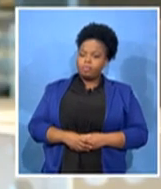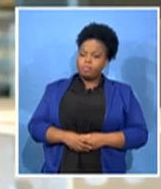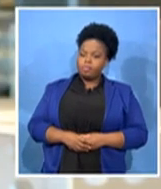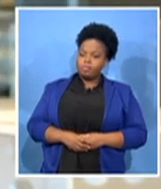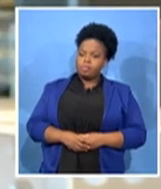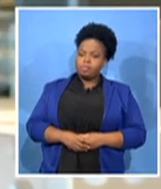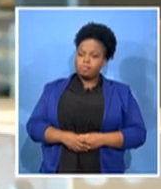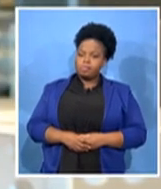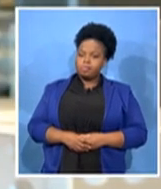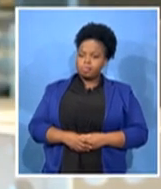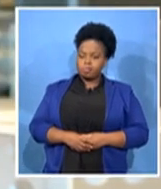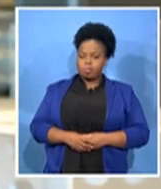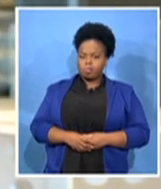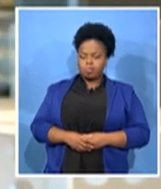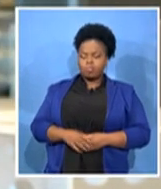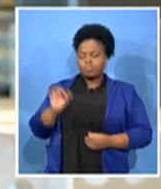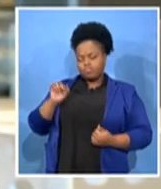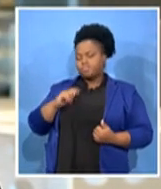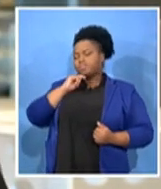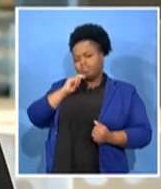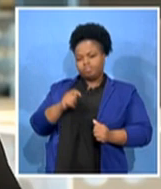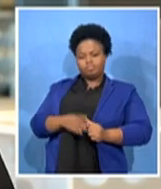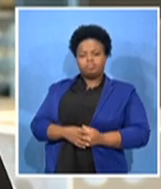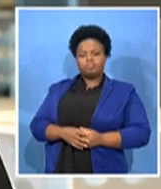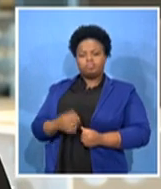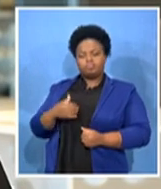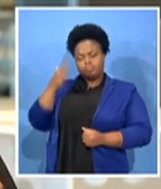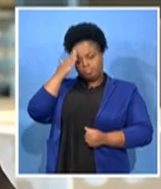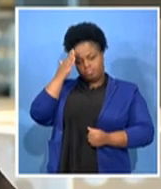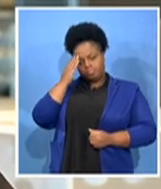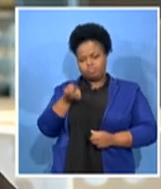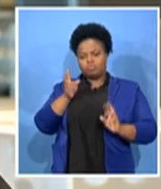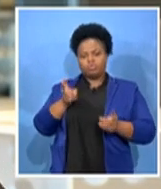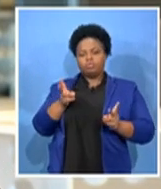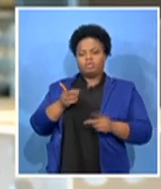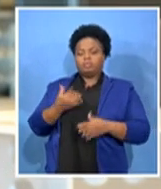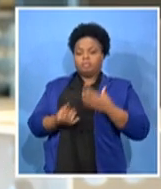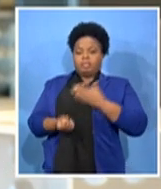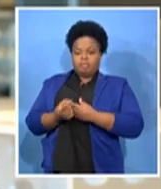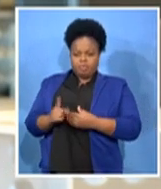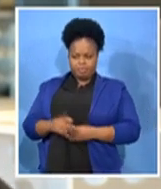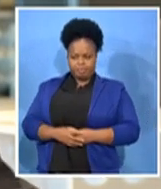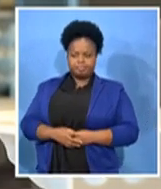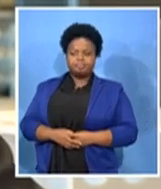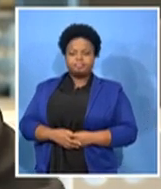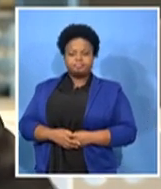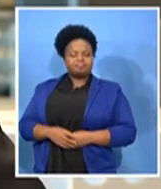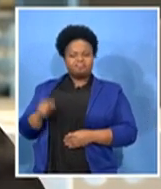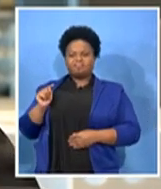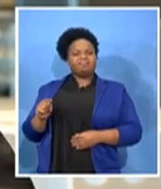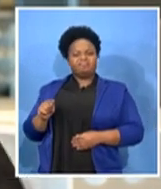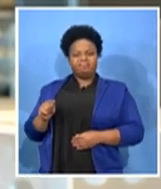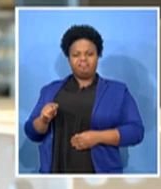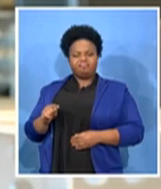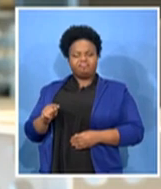Absolutely. And you know, what ordinarily would have happened, this would not necessarily have been the official launch